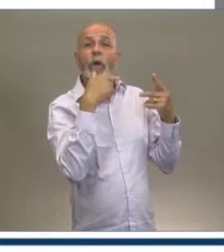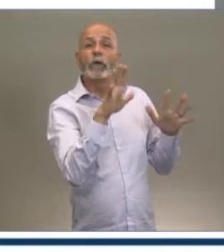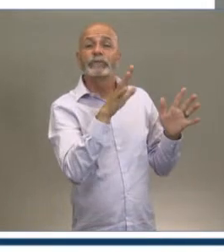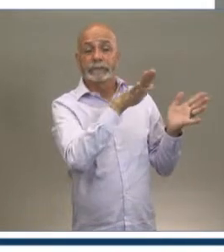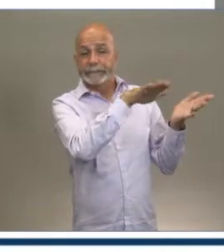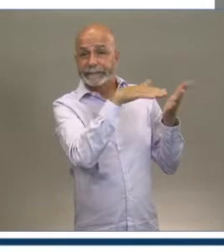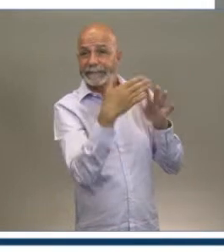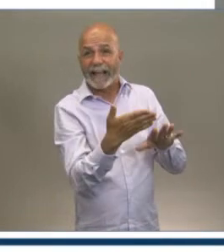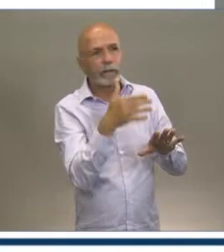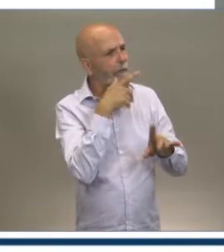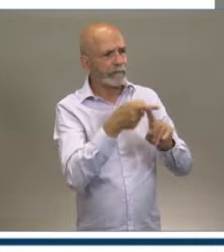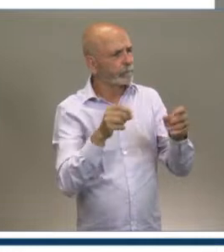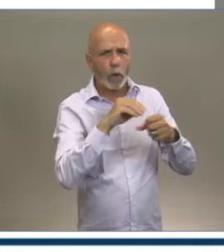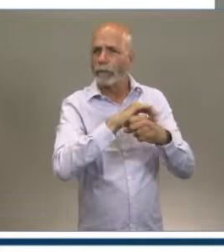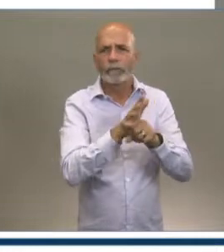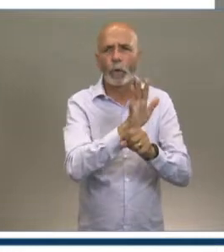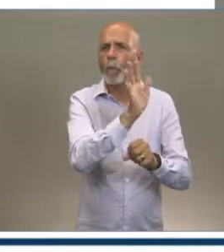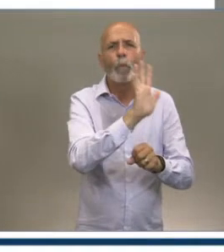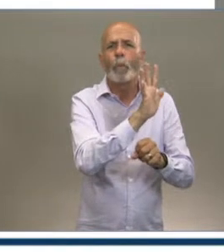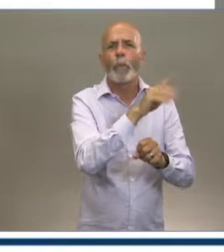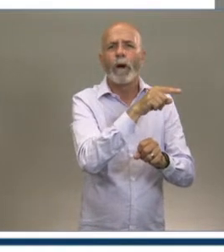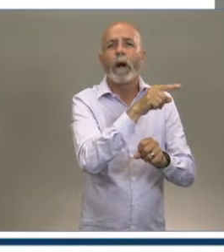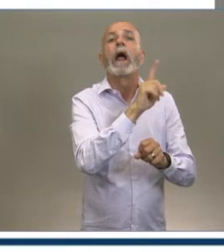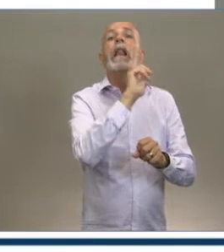specifically attributing cases or contacts to that.